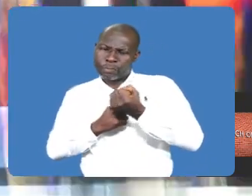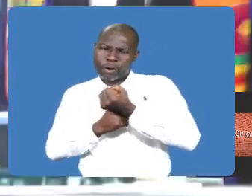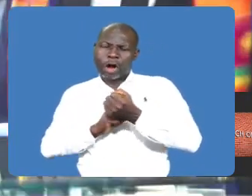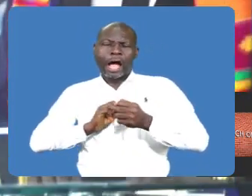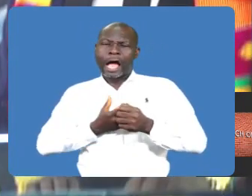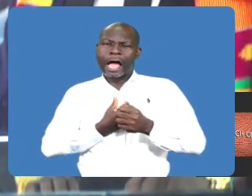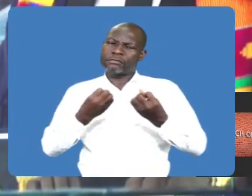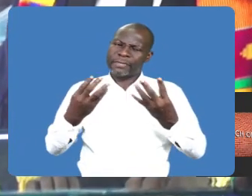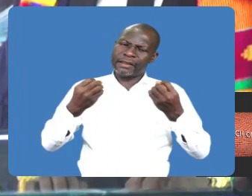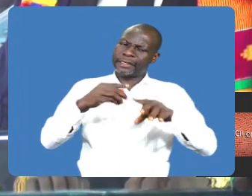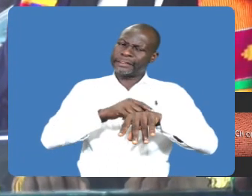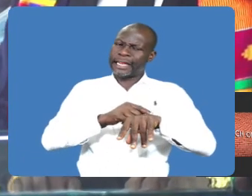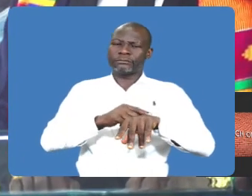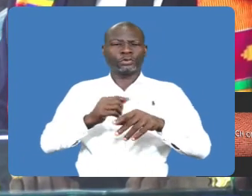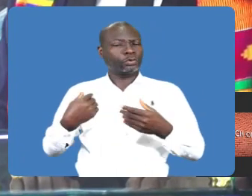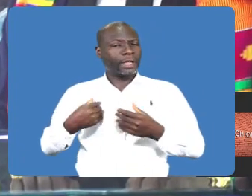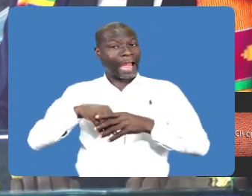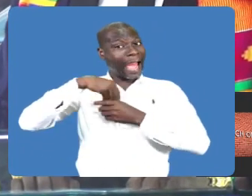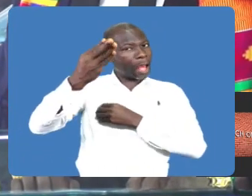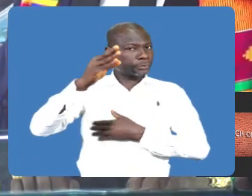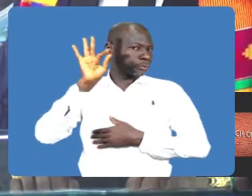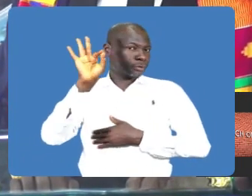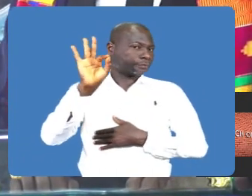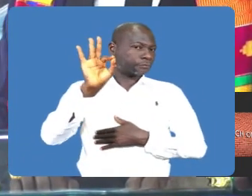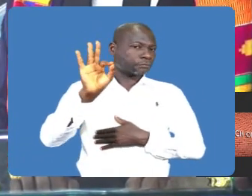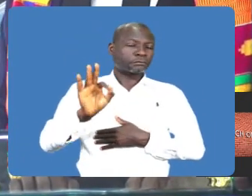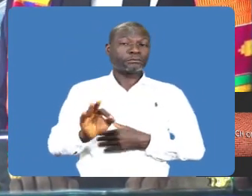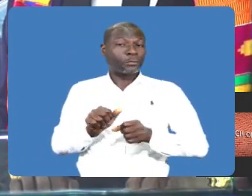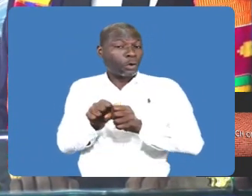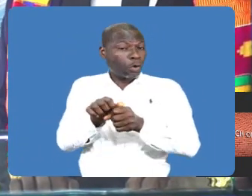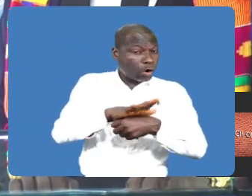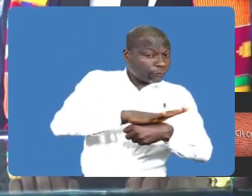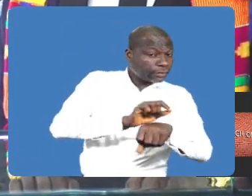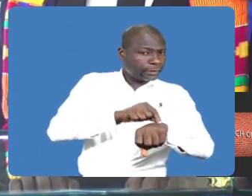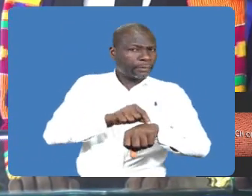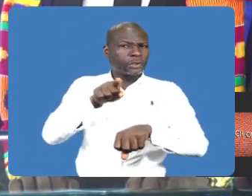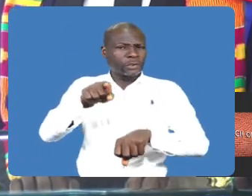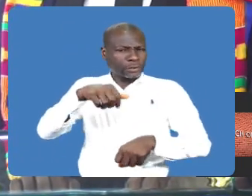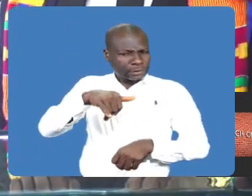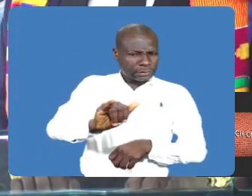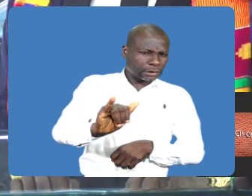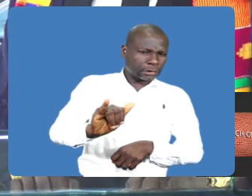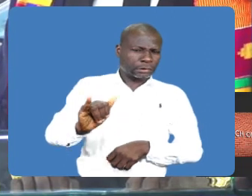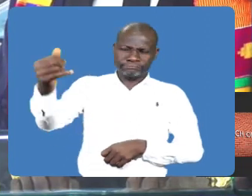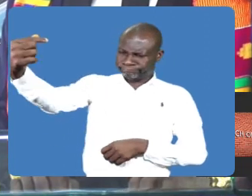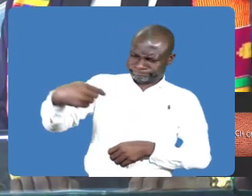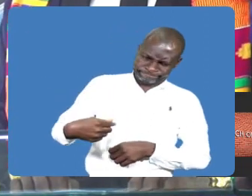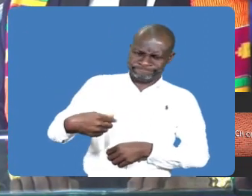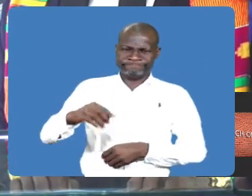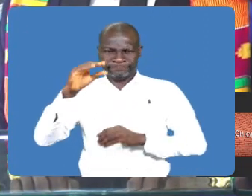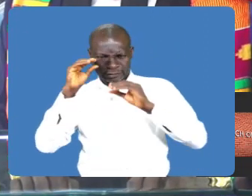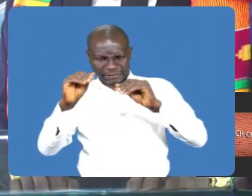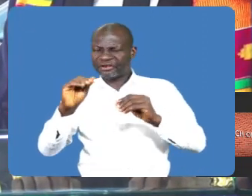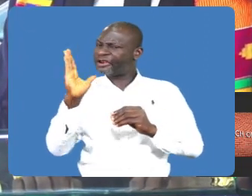way with us in our ministries. Even when Corona was rampant, you forsook all odds and made